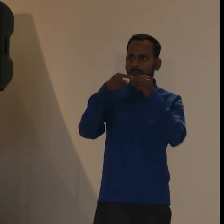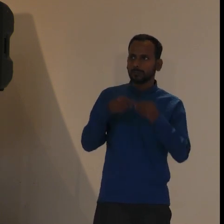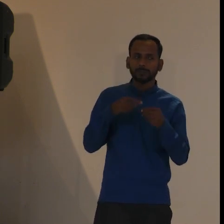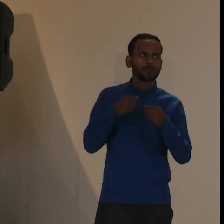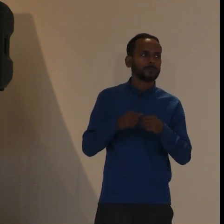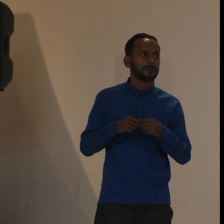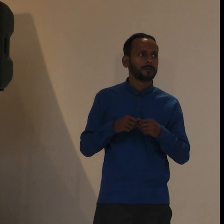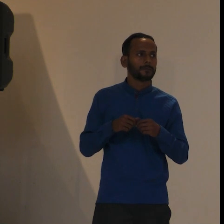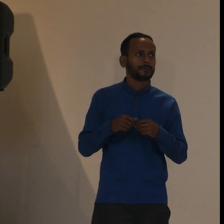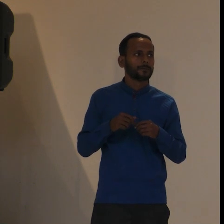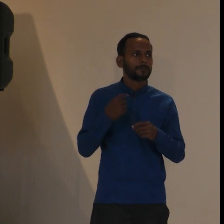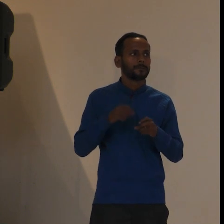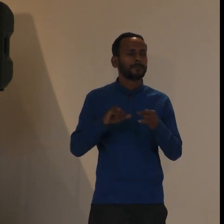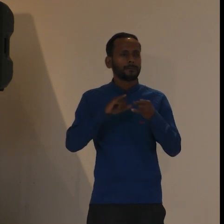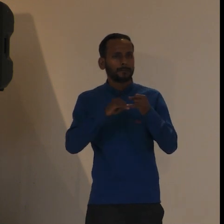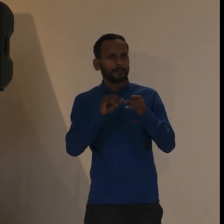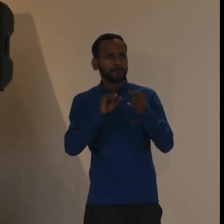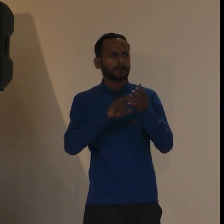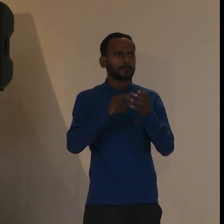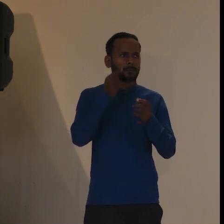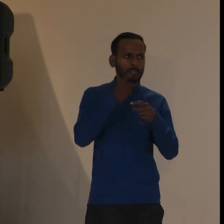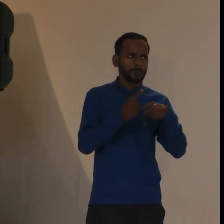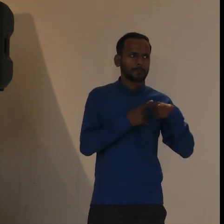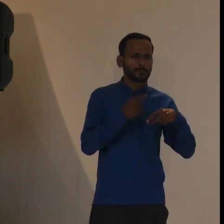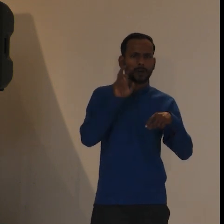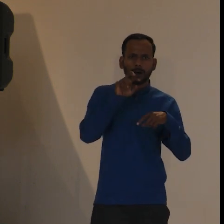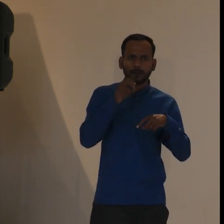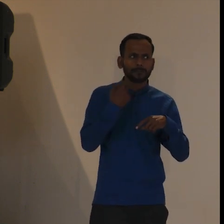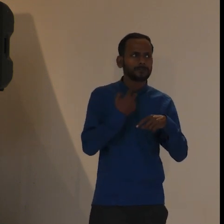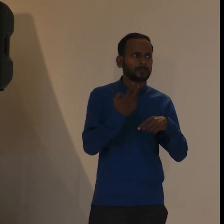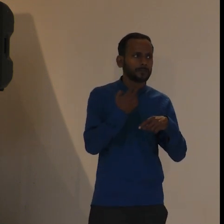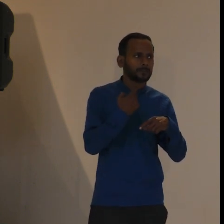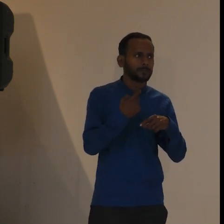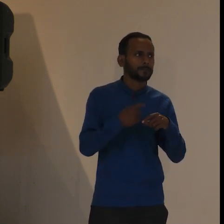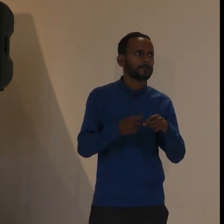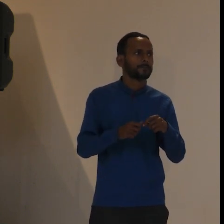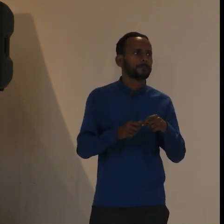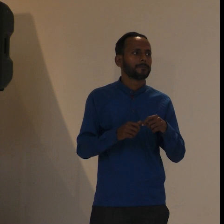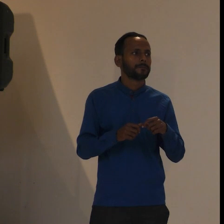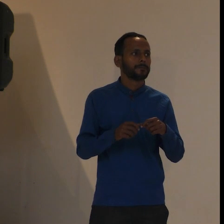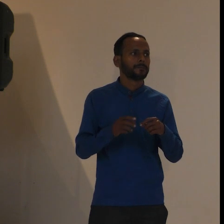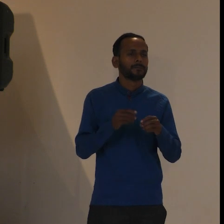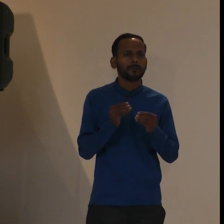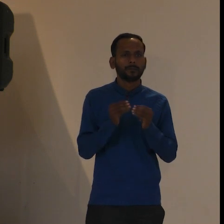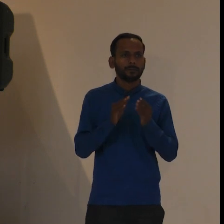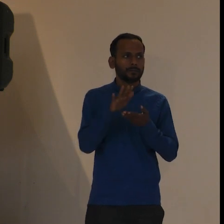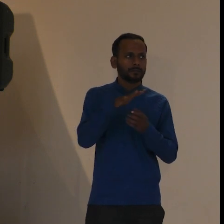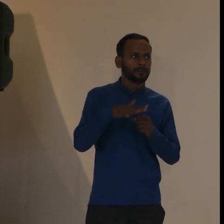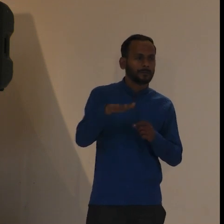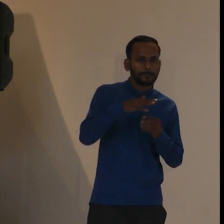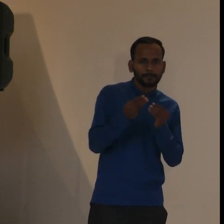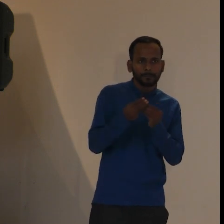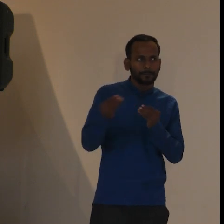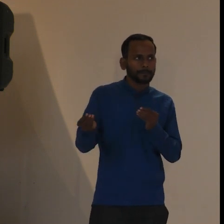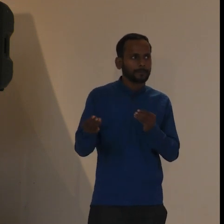been used, it has been kept on altars, has been used, and mercifully survived all of the other things that could